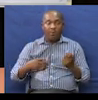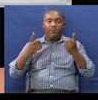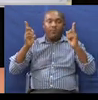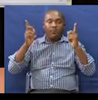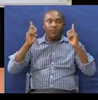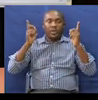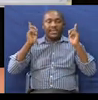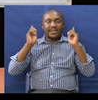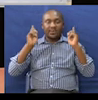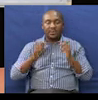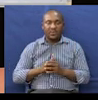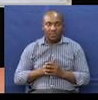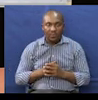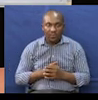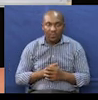Congo forest.